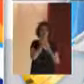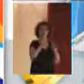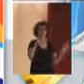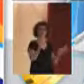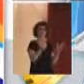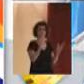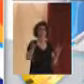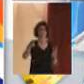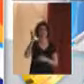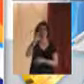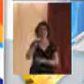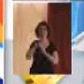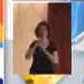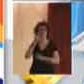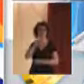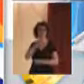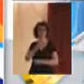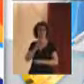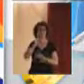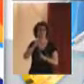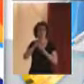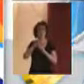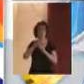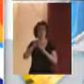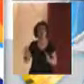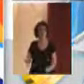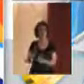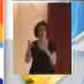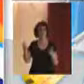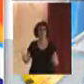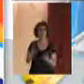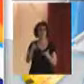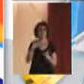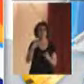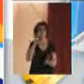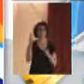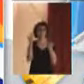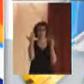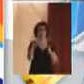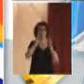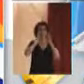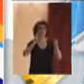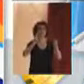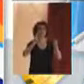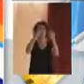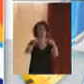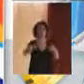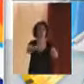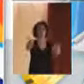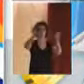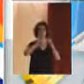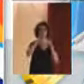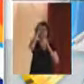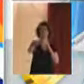colors point out a more serious disability, and colder colors a lighter